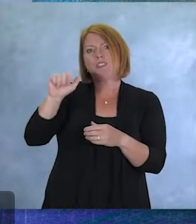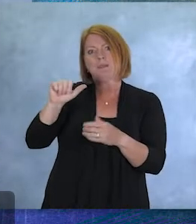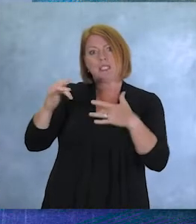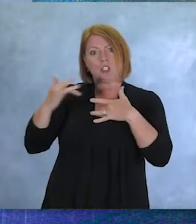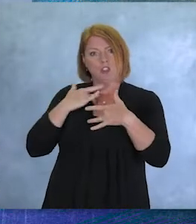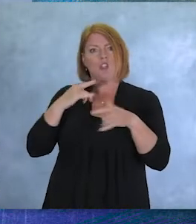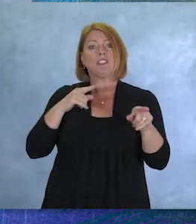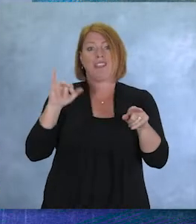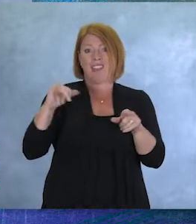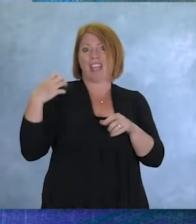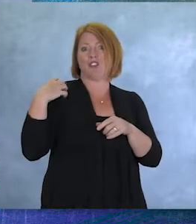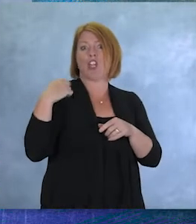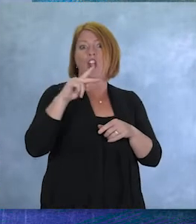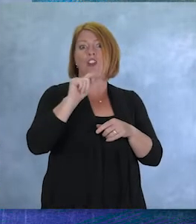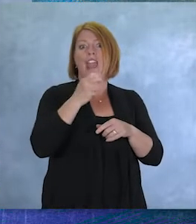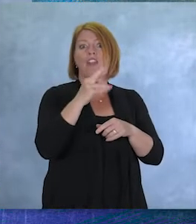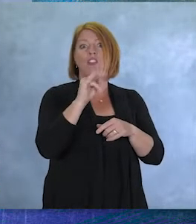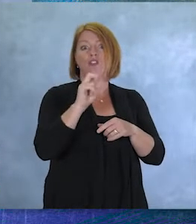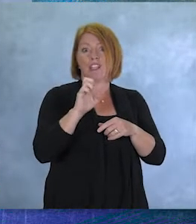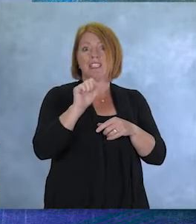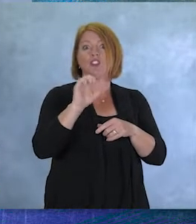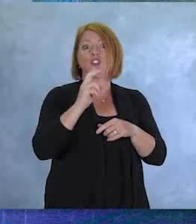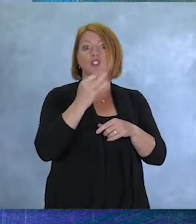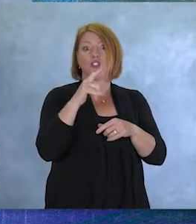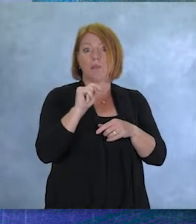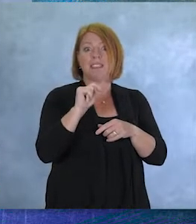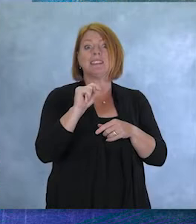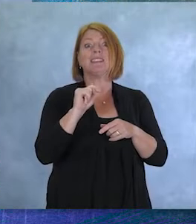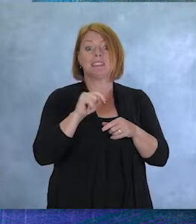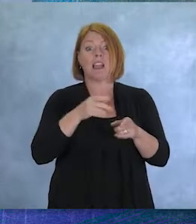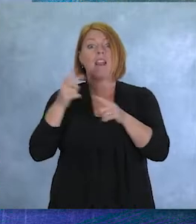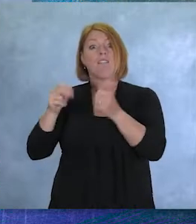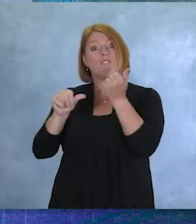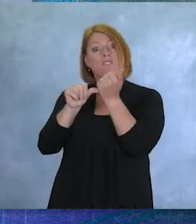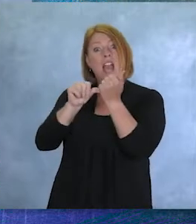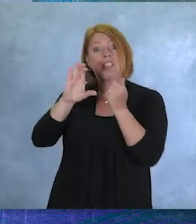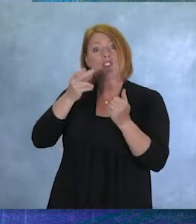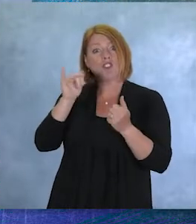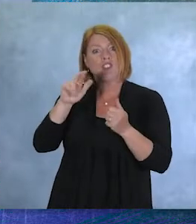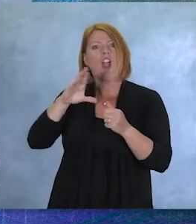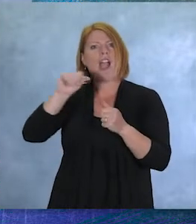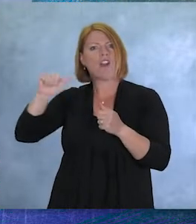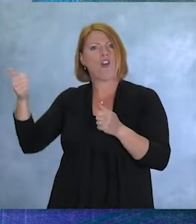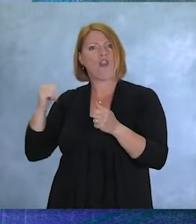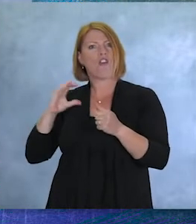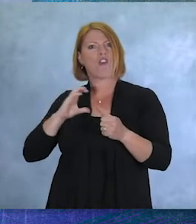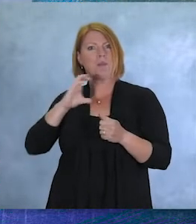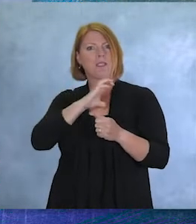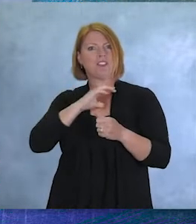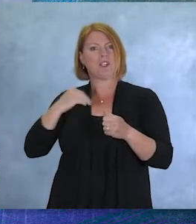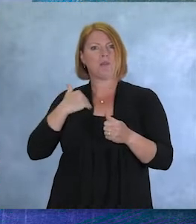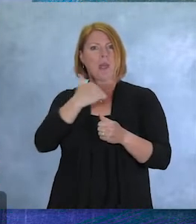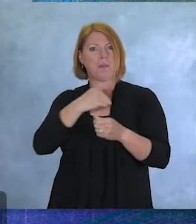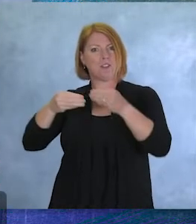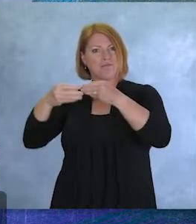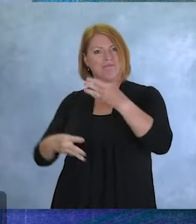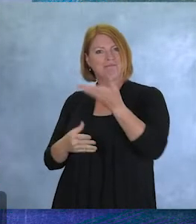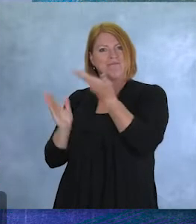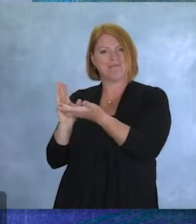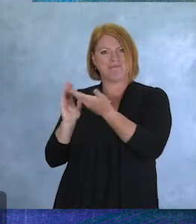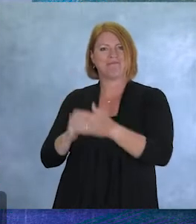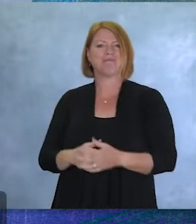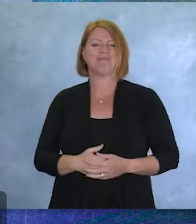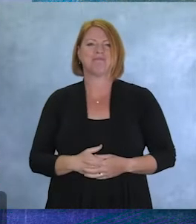Catherine Schmidt, Vice Chair Irene Mokel, and Commissioners Kevin Cullins, Paul Kent, Bethany Lean, Tracy